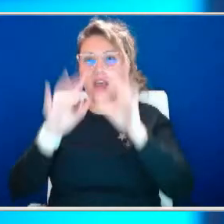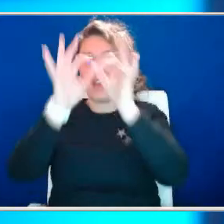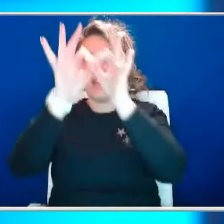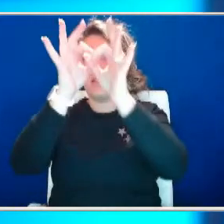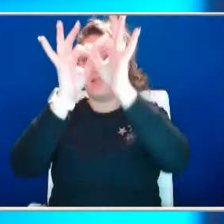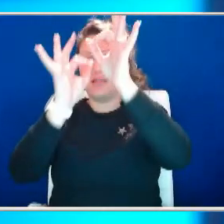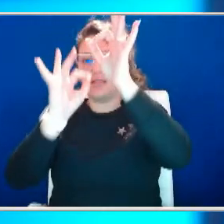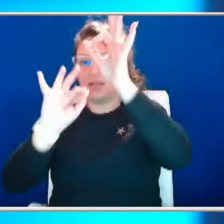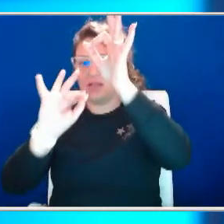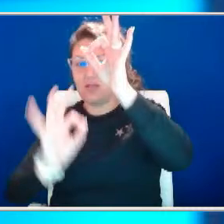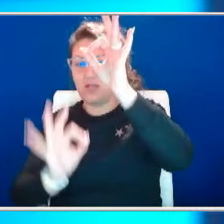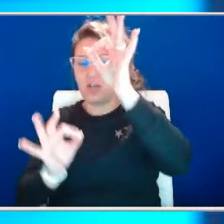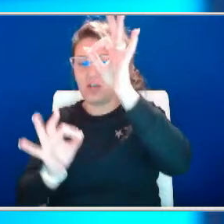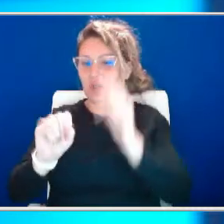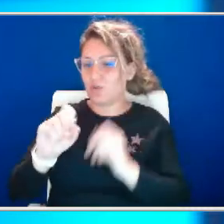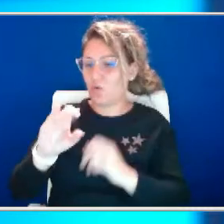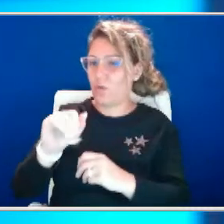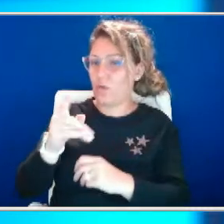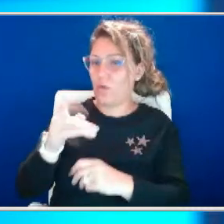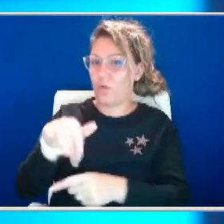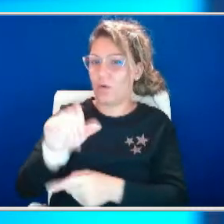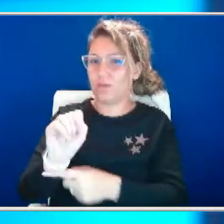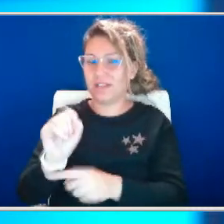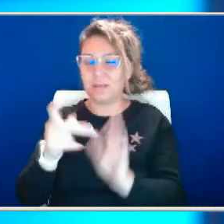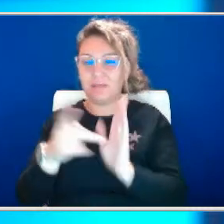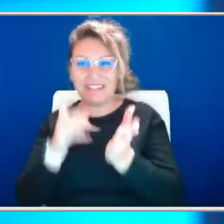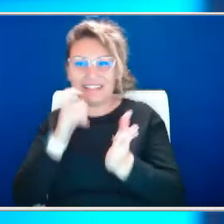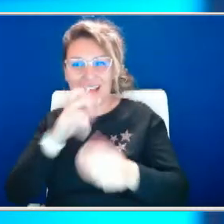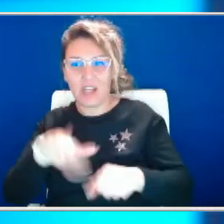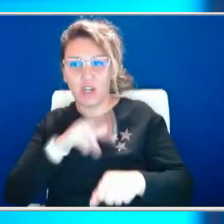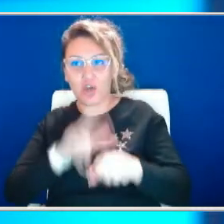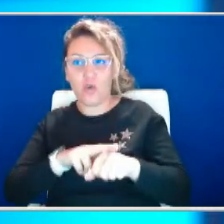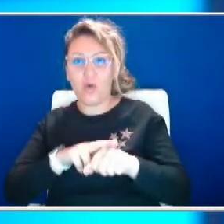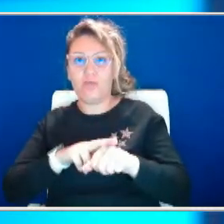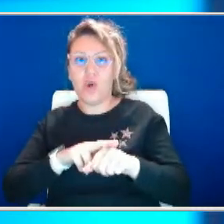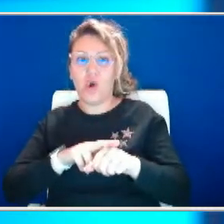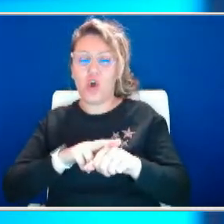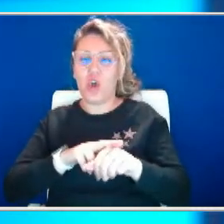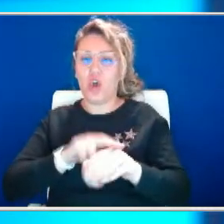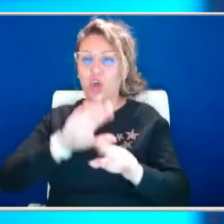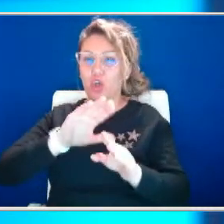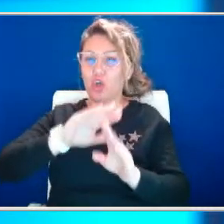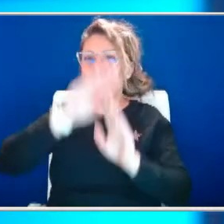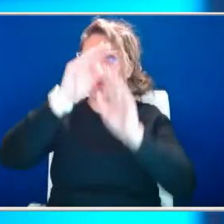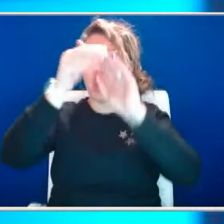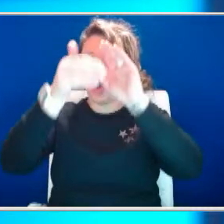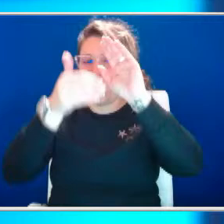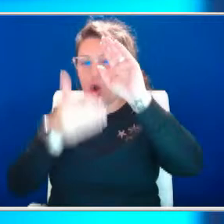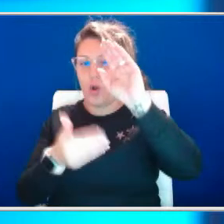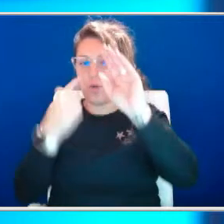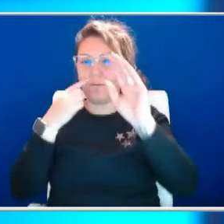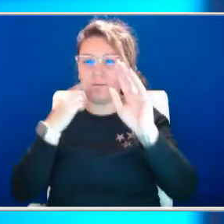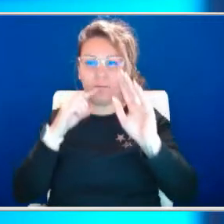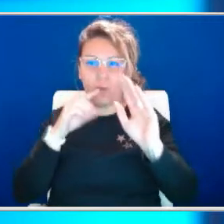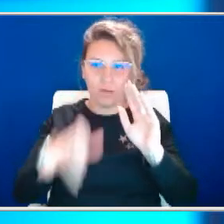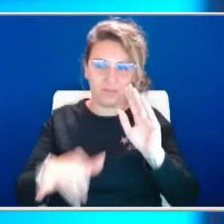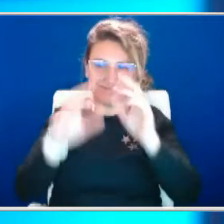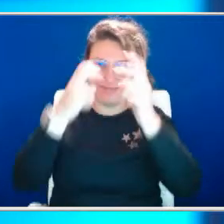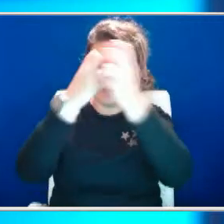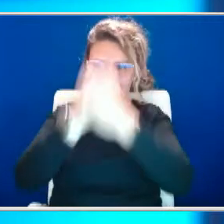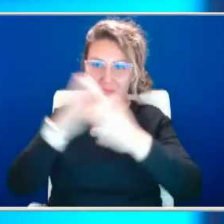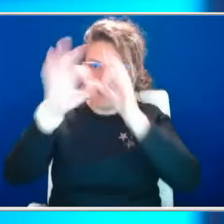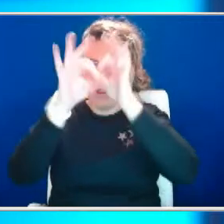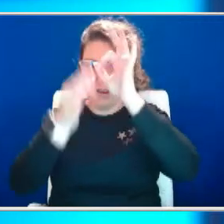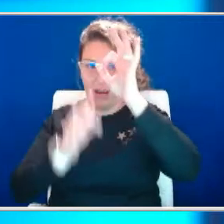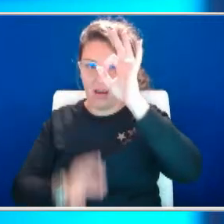is defined as, abnormal curvature to the spine. So there are surgical solutions for that, depending on how severe it is. So we also have,